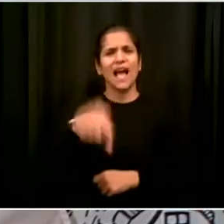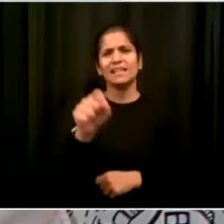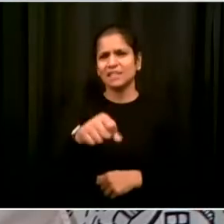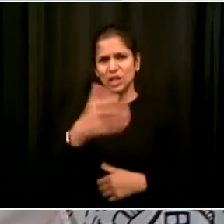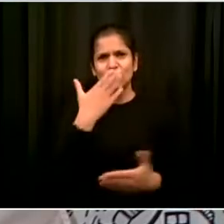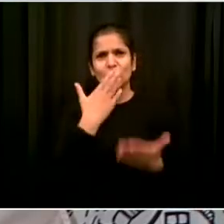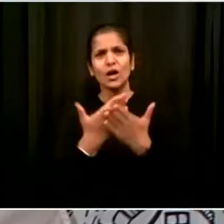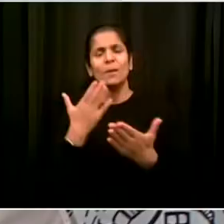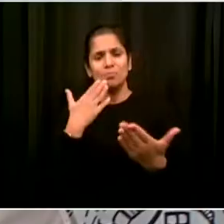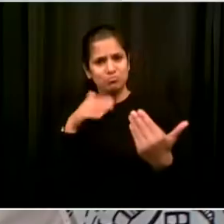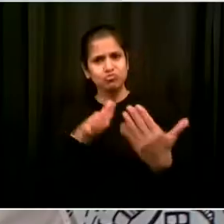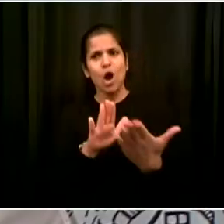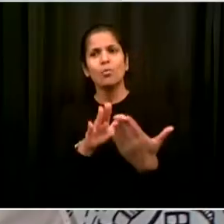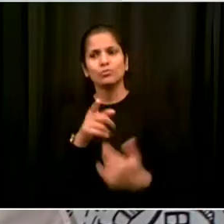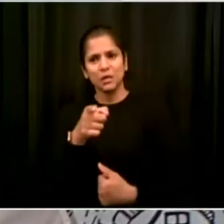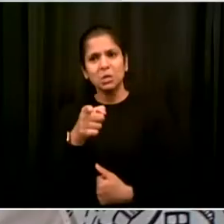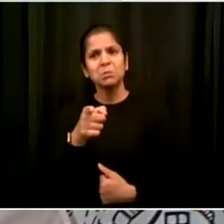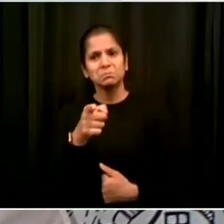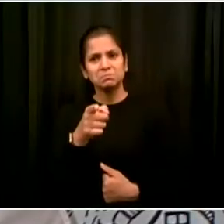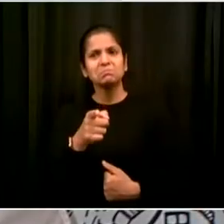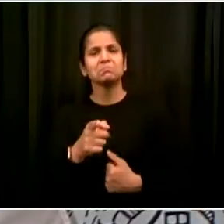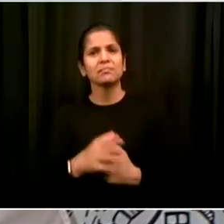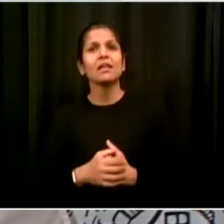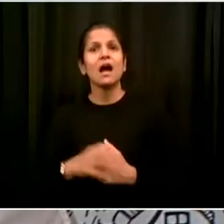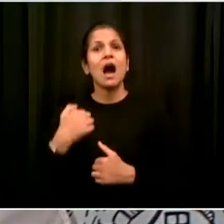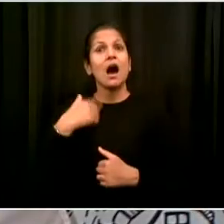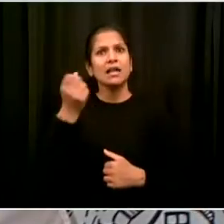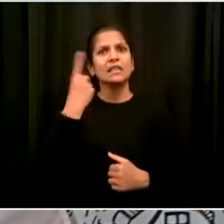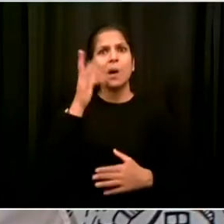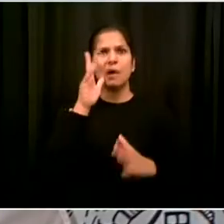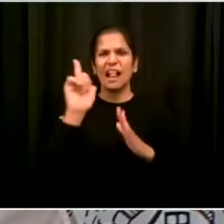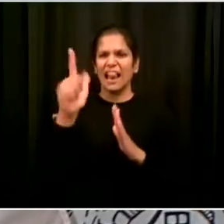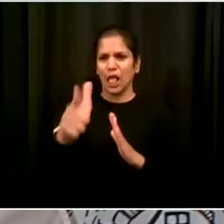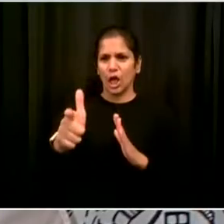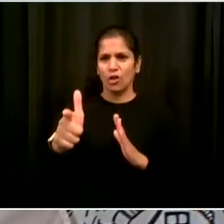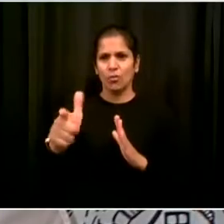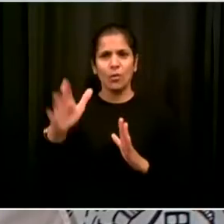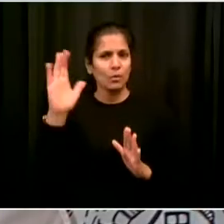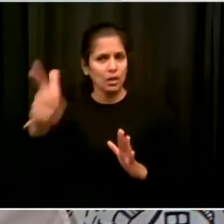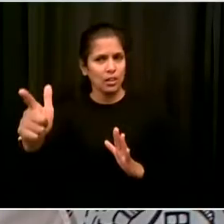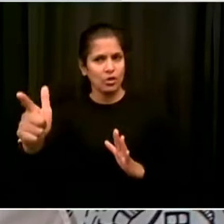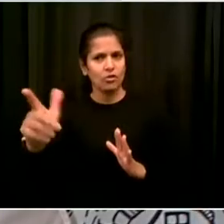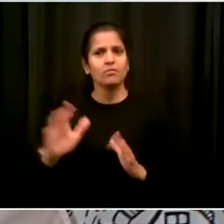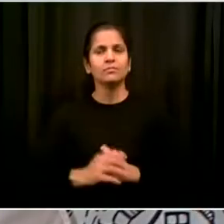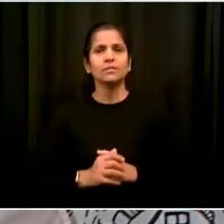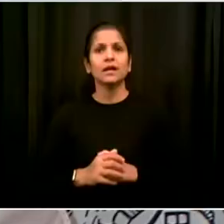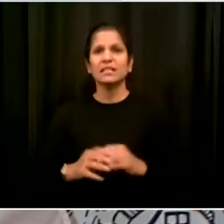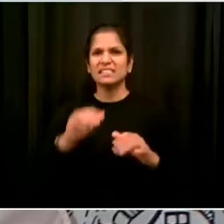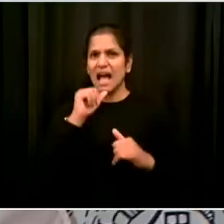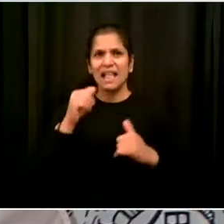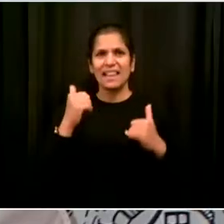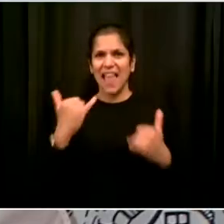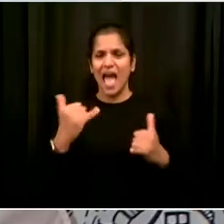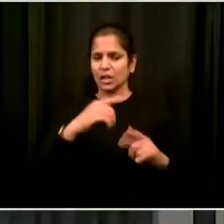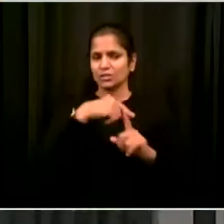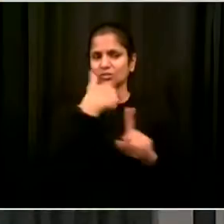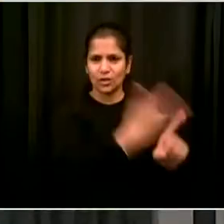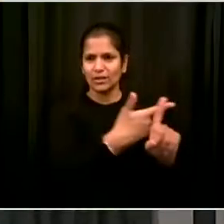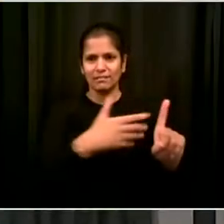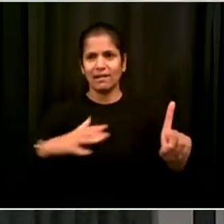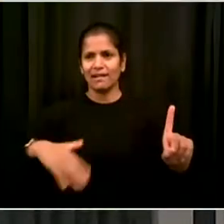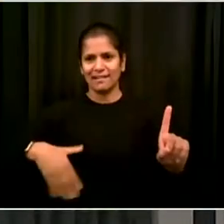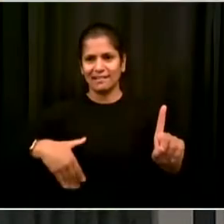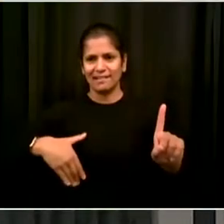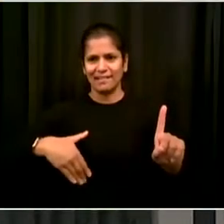sure, but we're going to do it in a way that respects when each person is actually supposed to get the vaccine. Go ahead, Juliet.